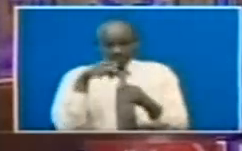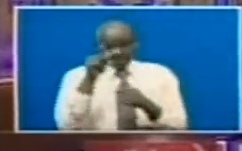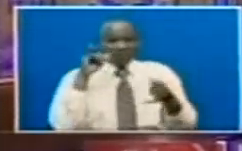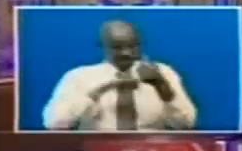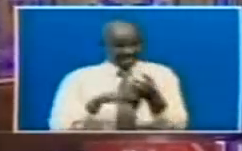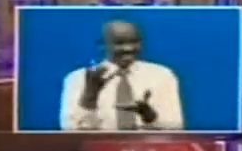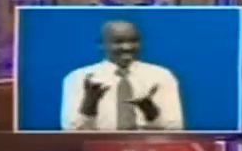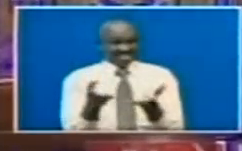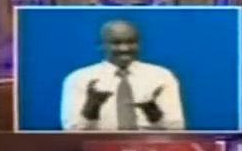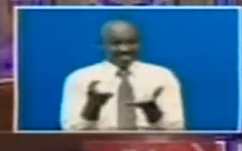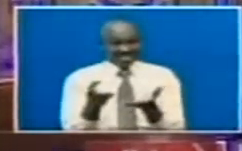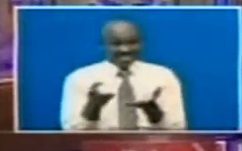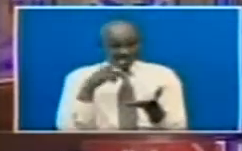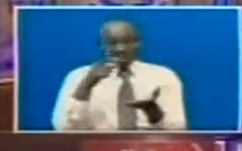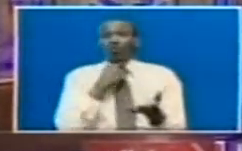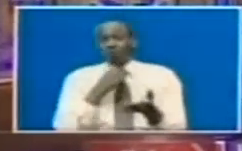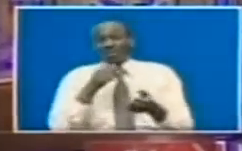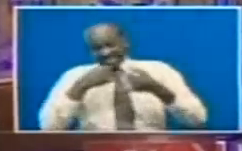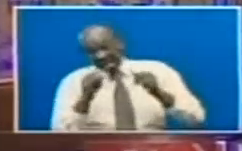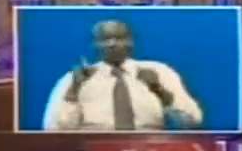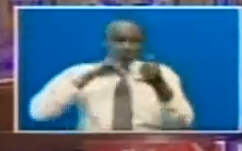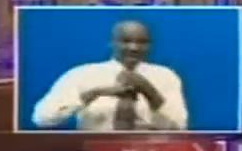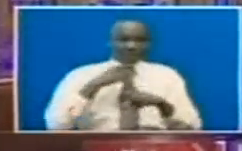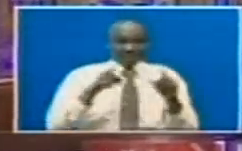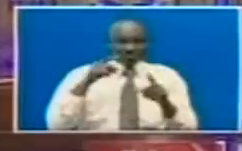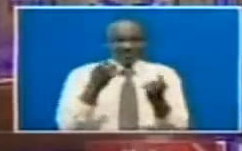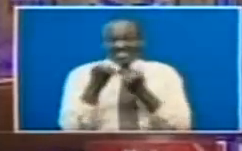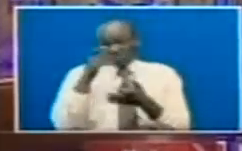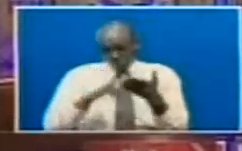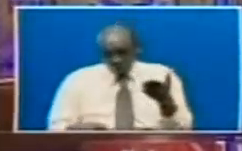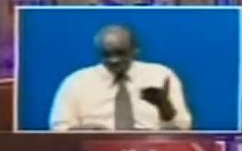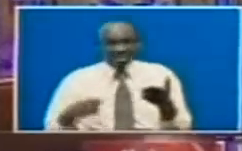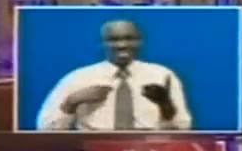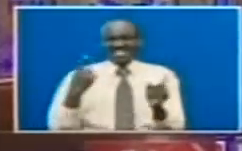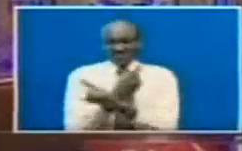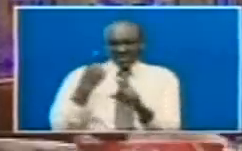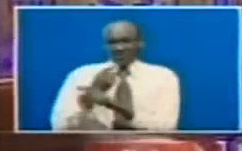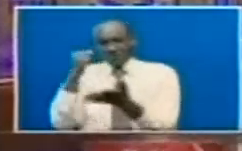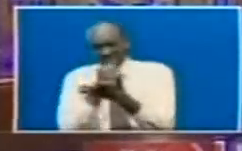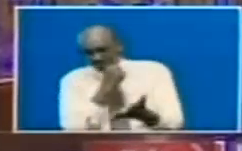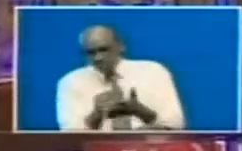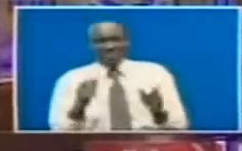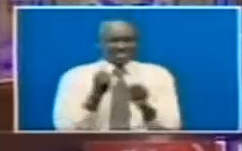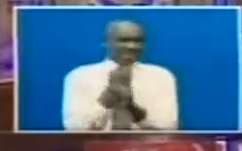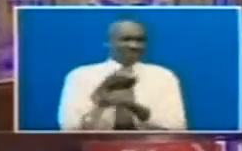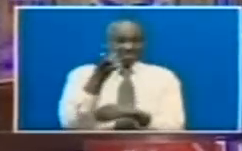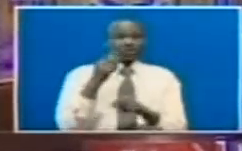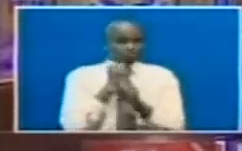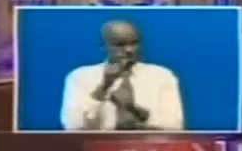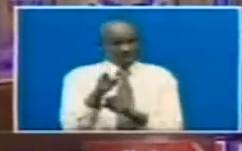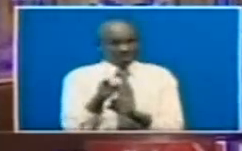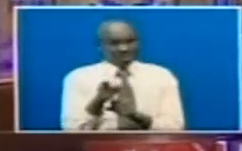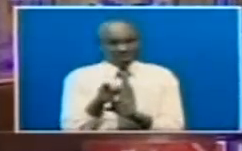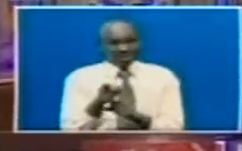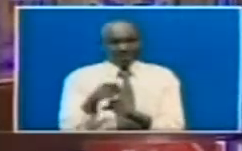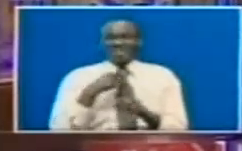emergency and they were trying to get married, but they couldn't because they needed permit, they needed passes, permission to do that. Remember?